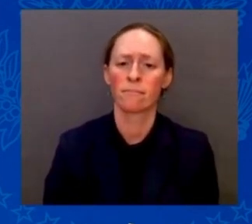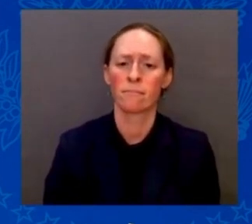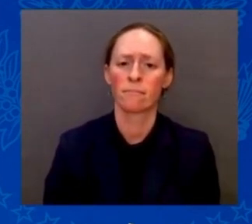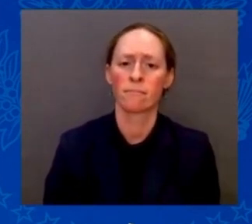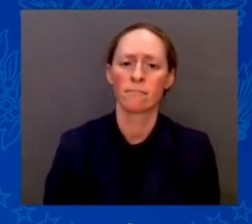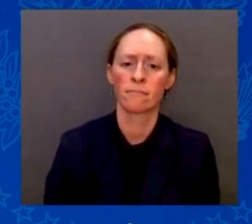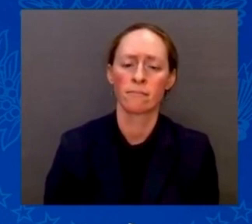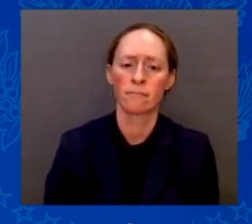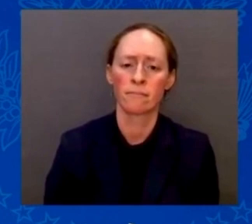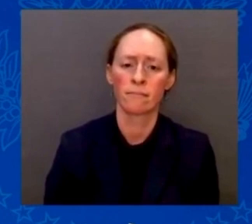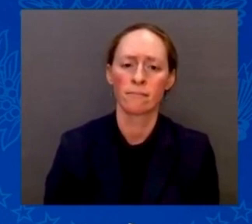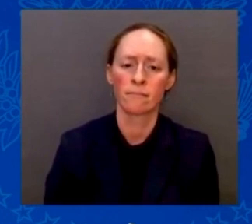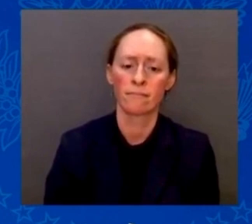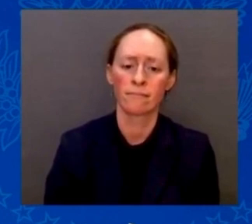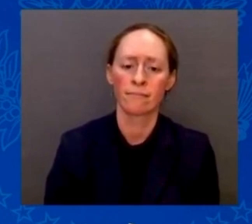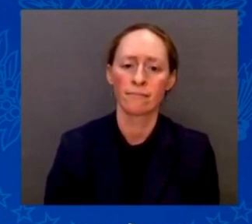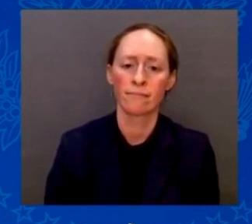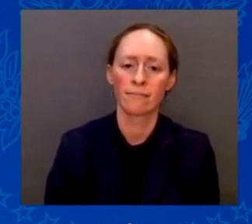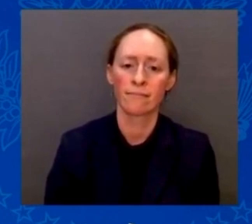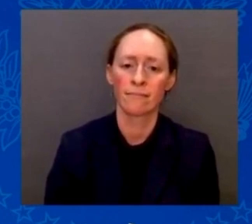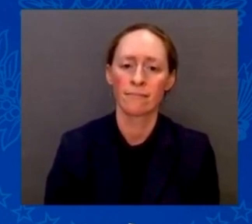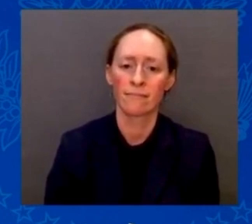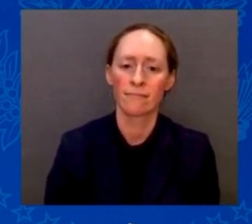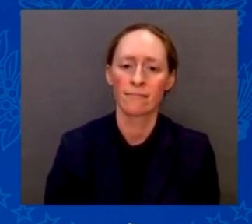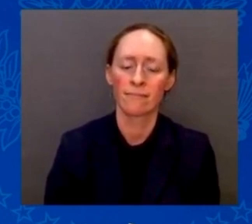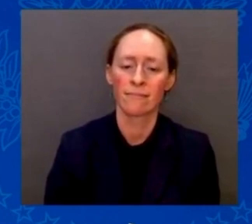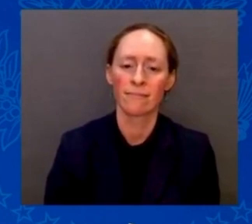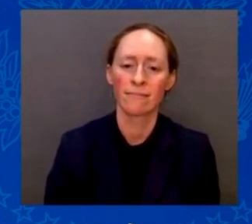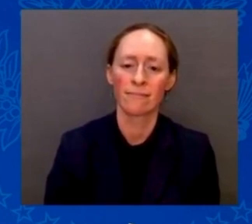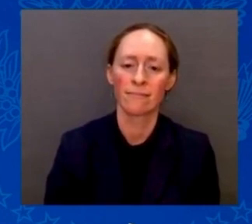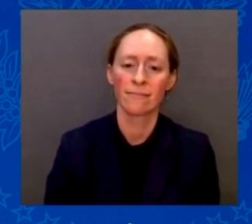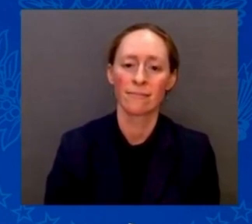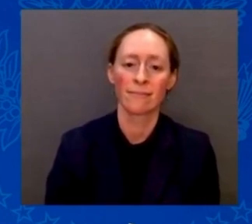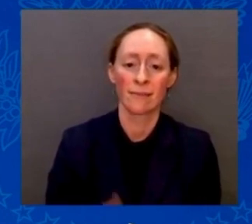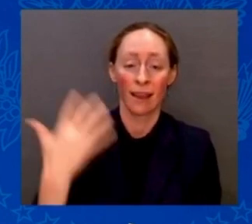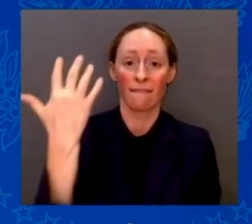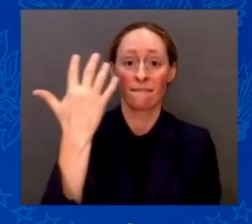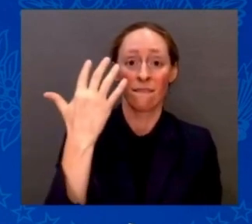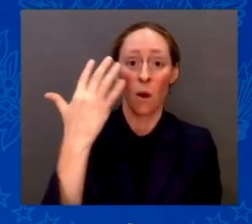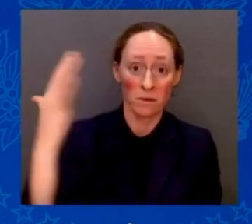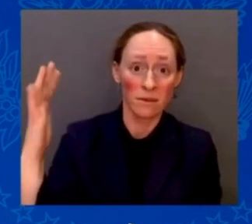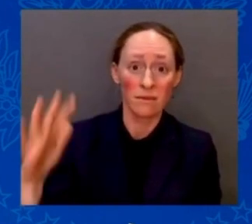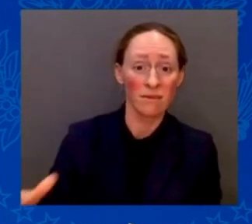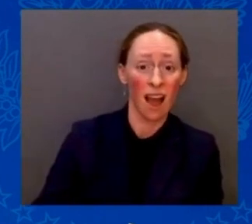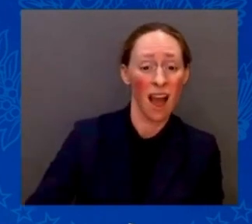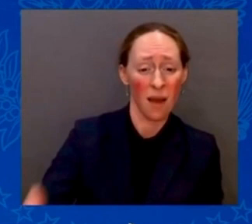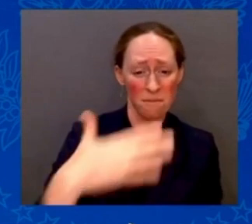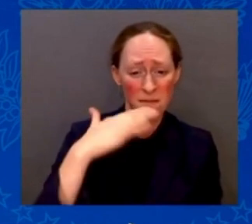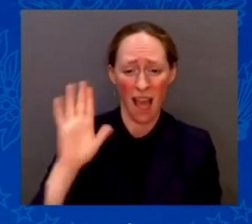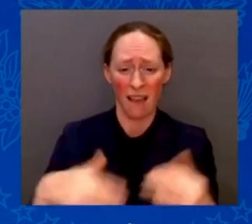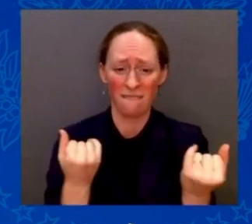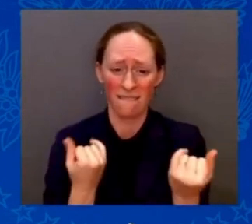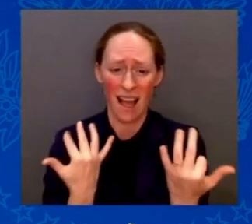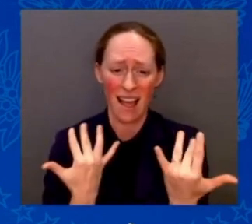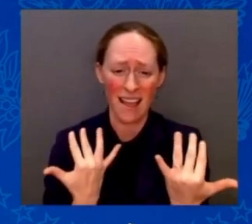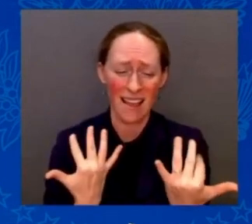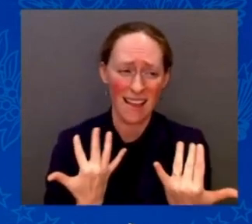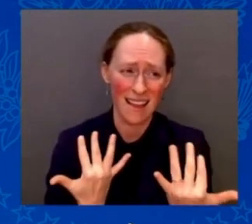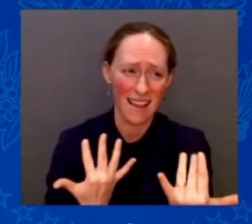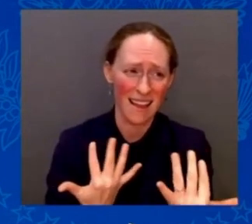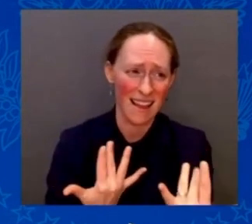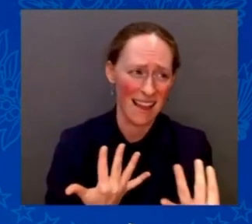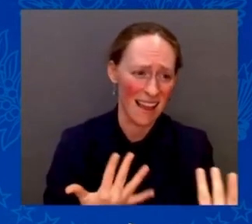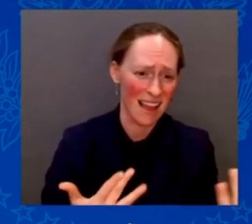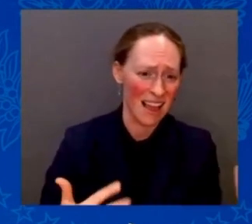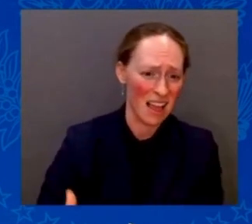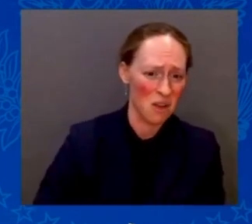ground since I've become, in the time I've been doing this, than the entire square miles of the state of